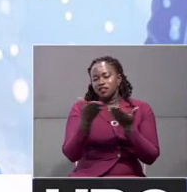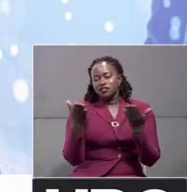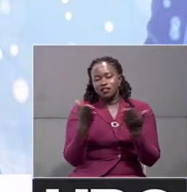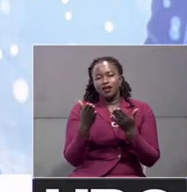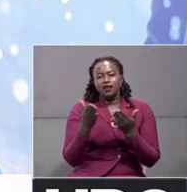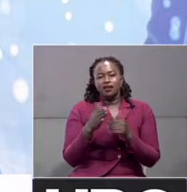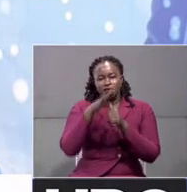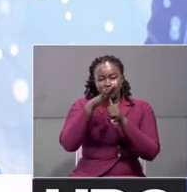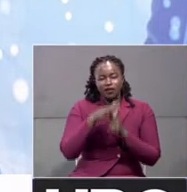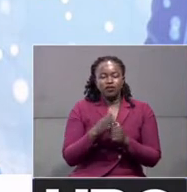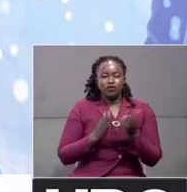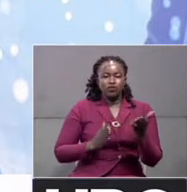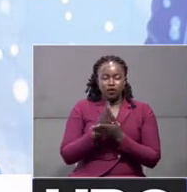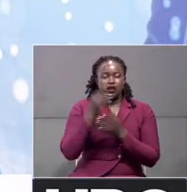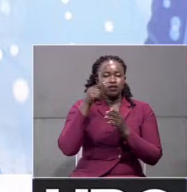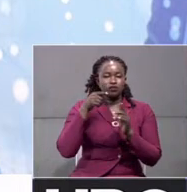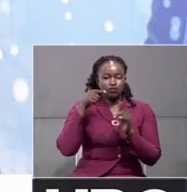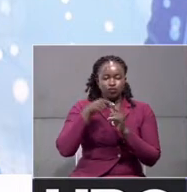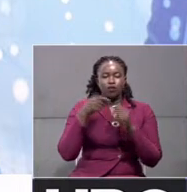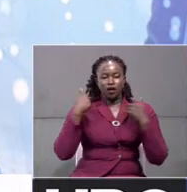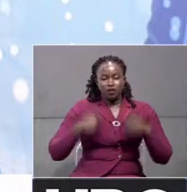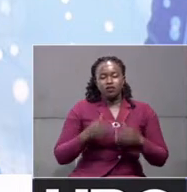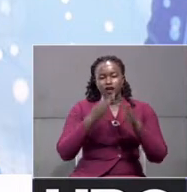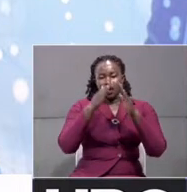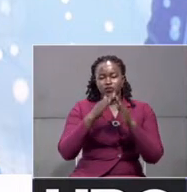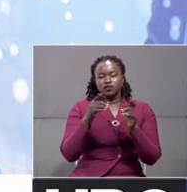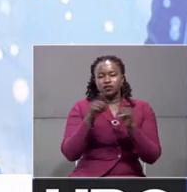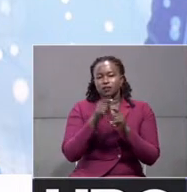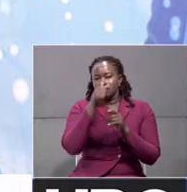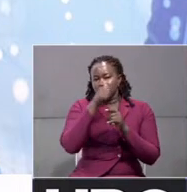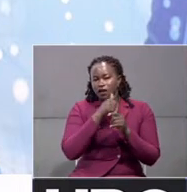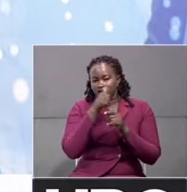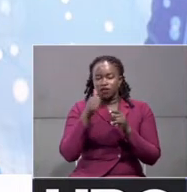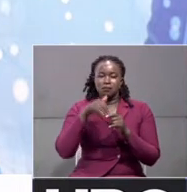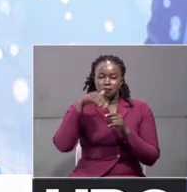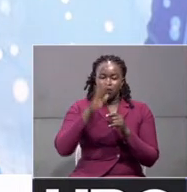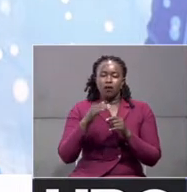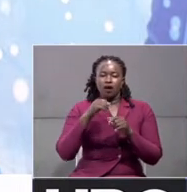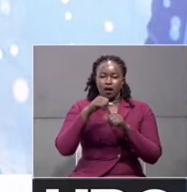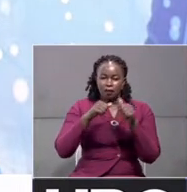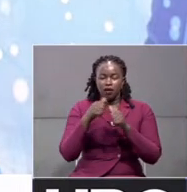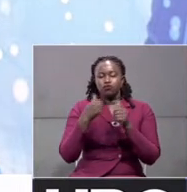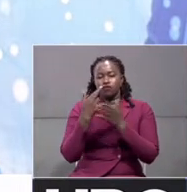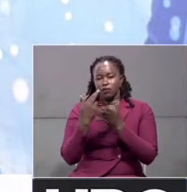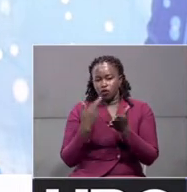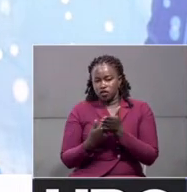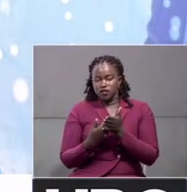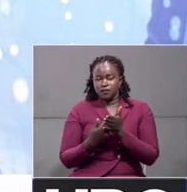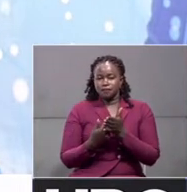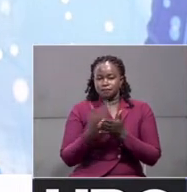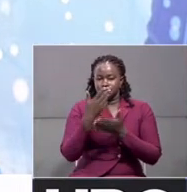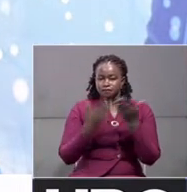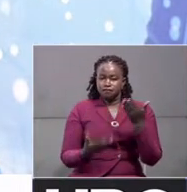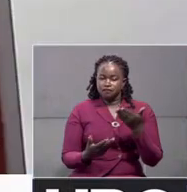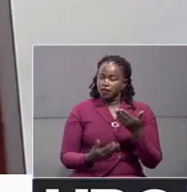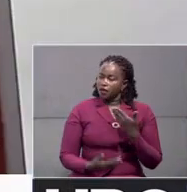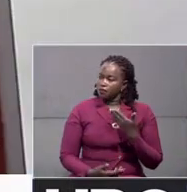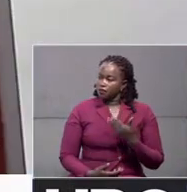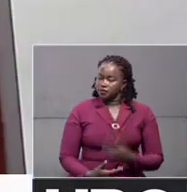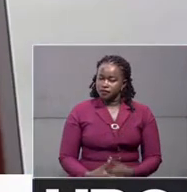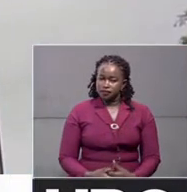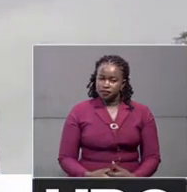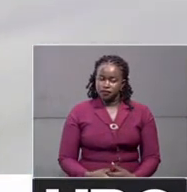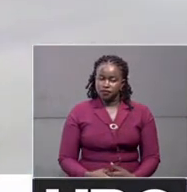violate rights to health, housing and privacy, especially concerning reporting. We have more details in this story.